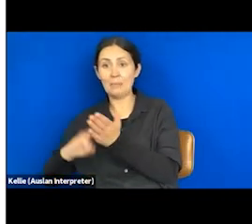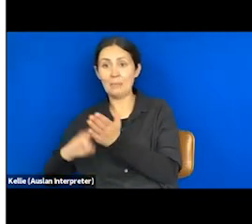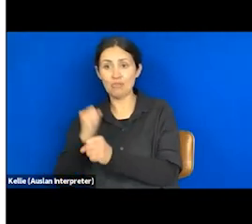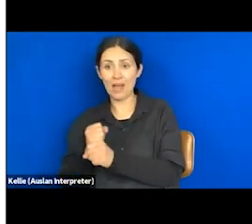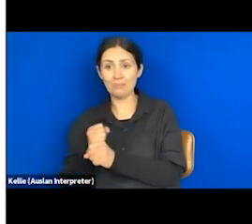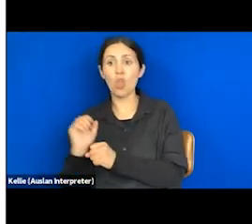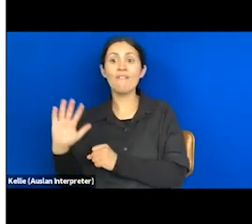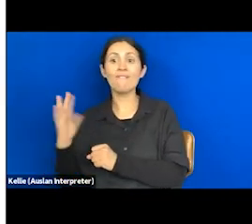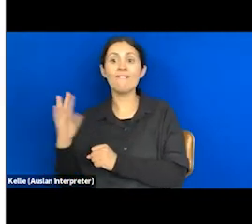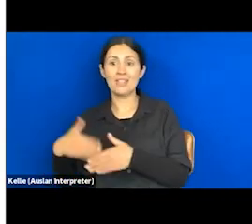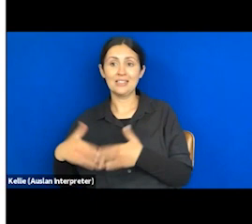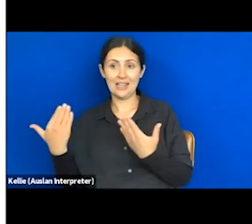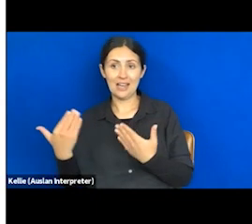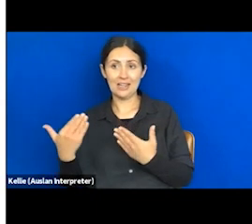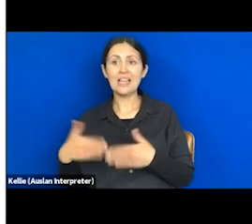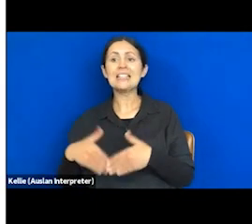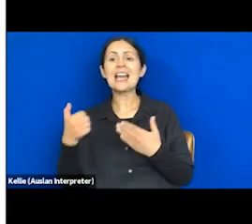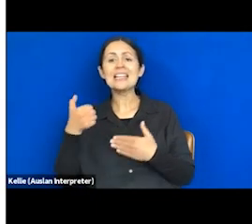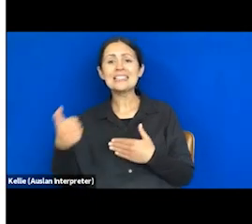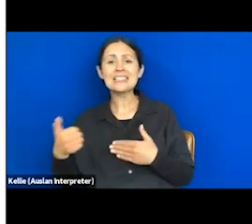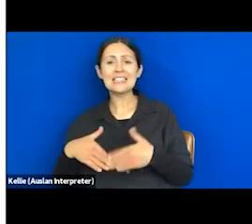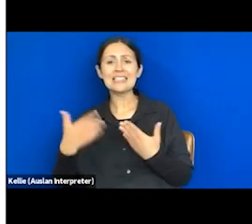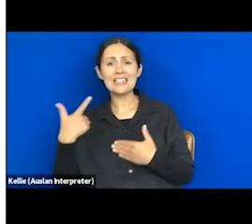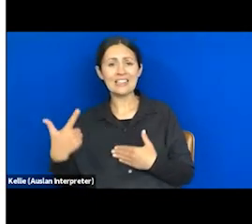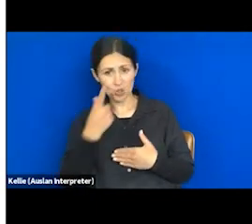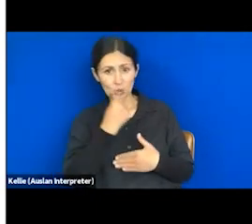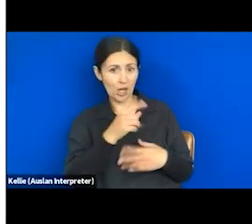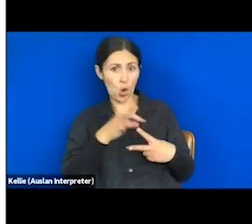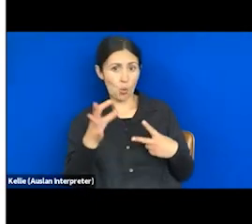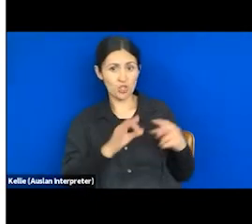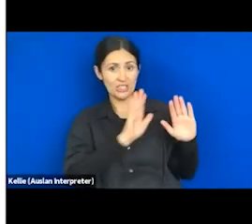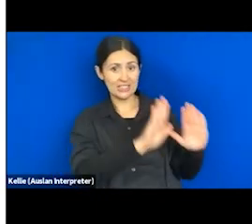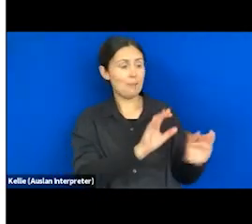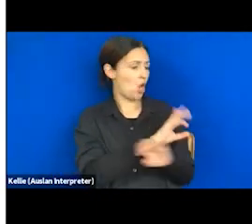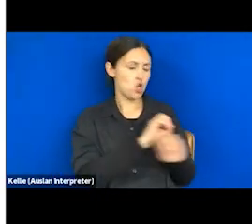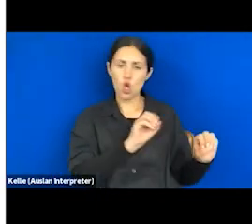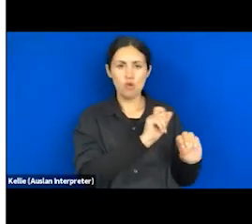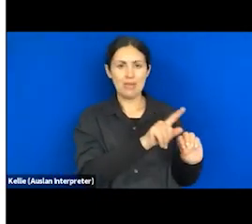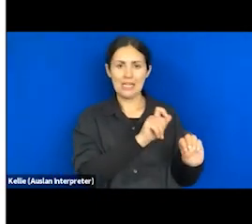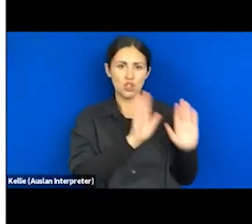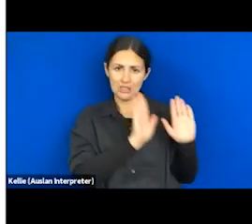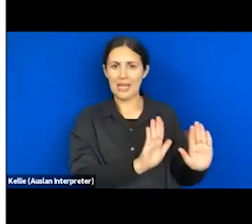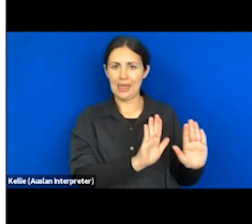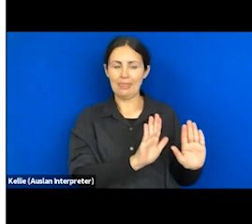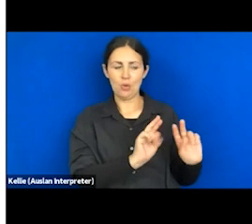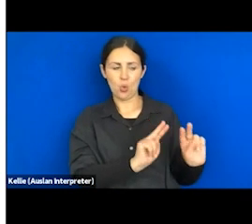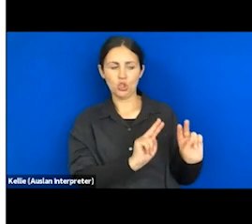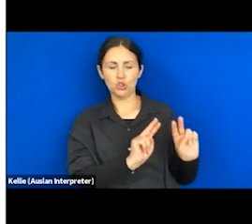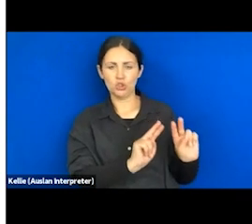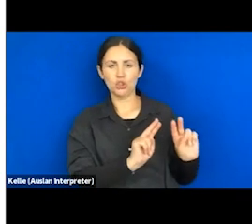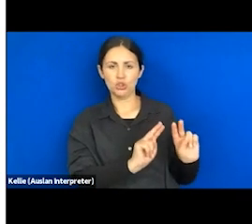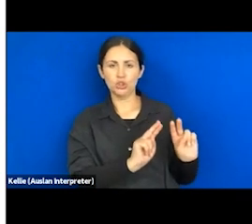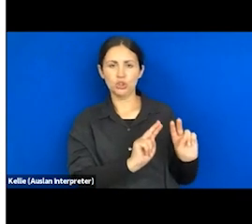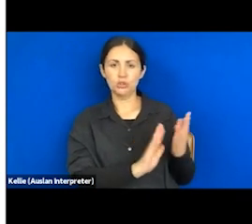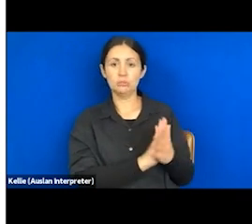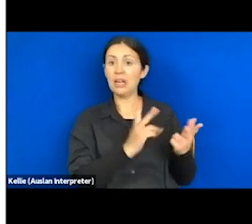Days 6 and 7 are optional, and participants do not receive any medication at this time. This is to give participants the